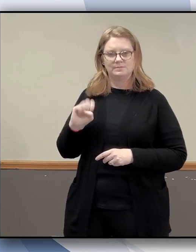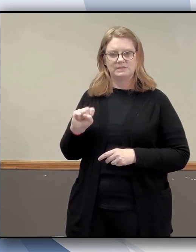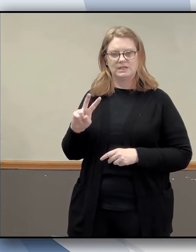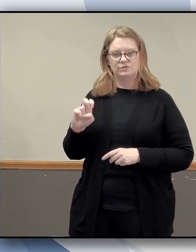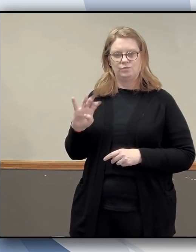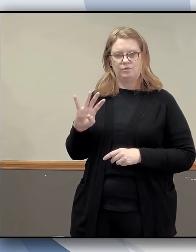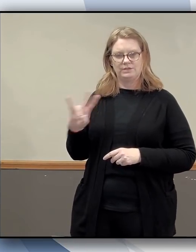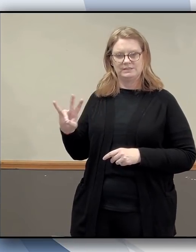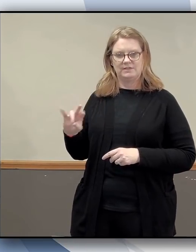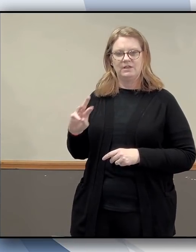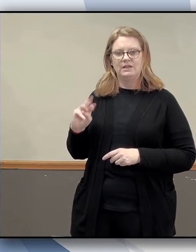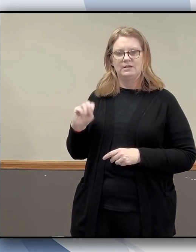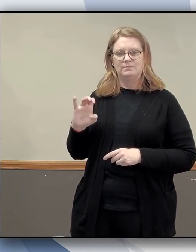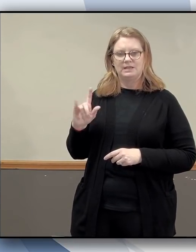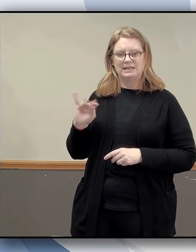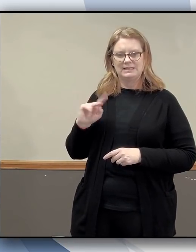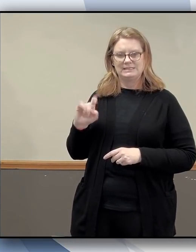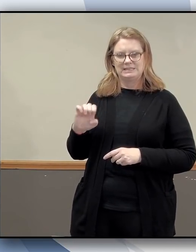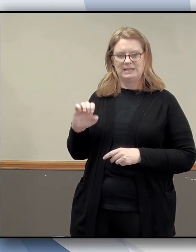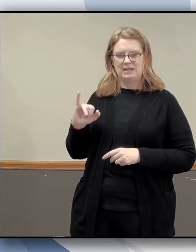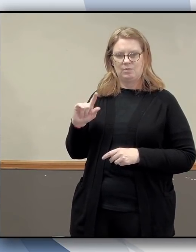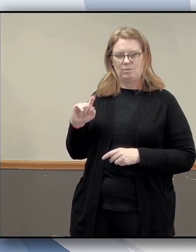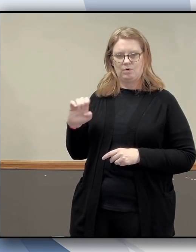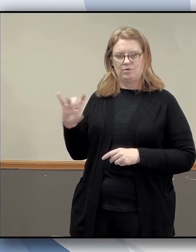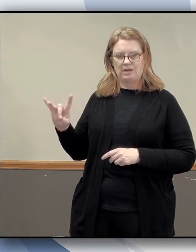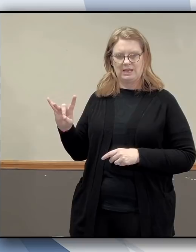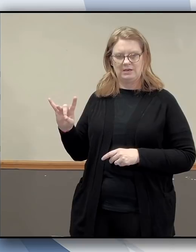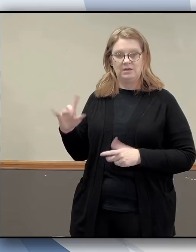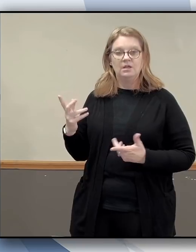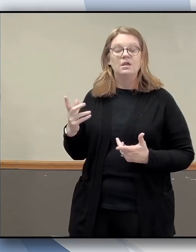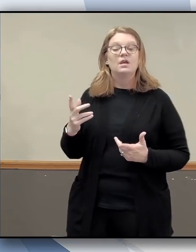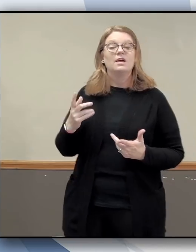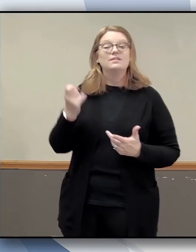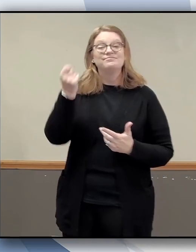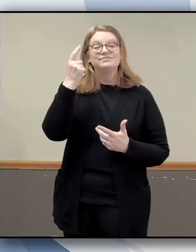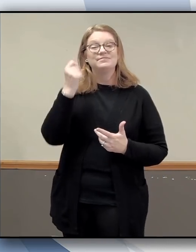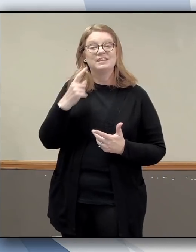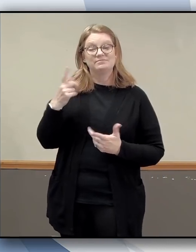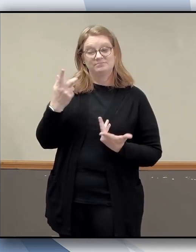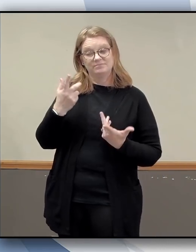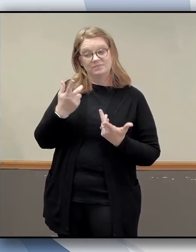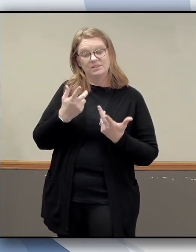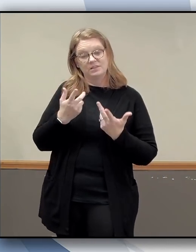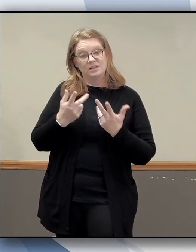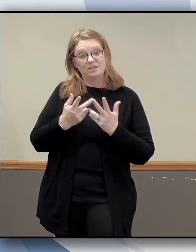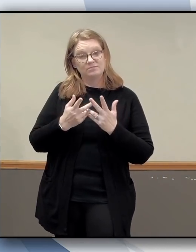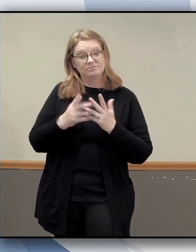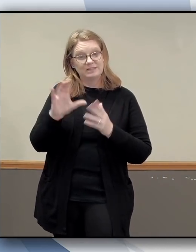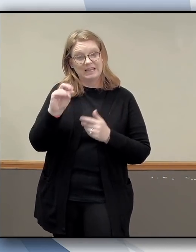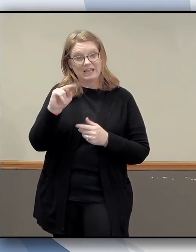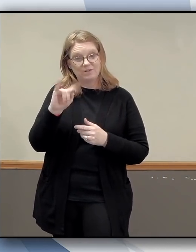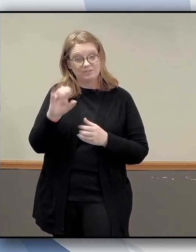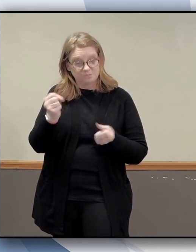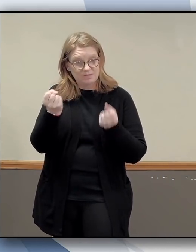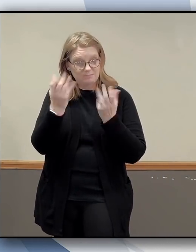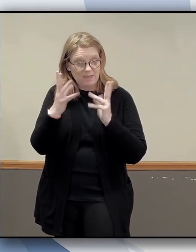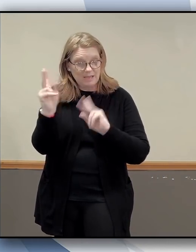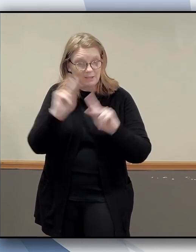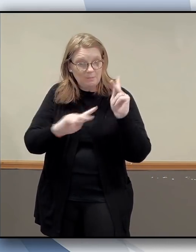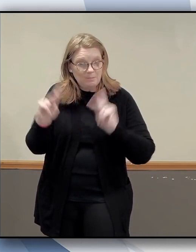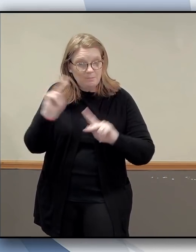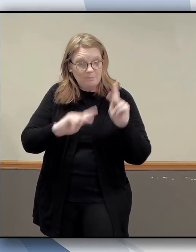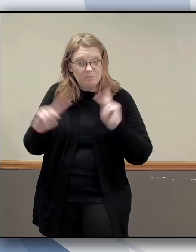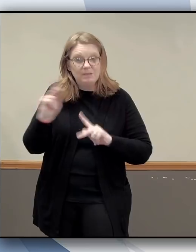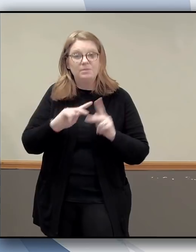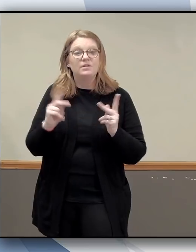247, and McKinsey at 108. And these, of course, are some of our most populous counties, which means that they have some of the most